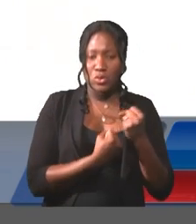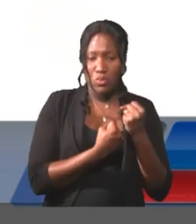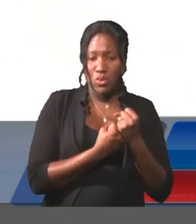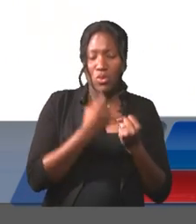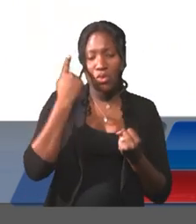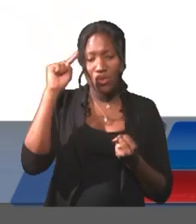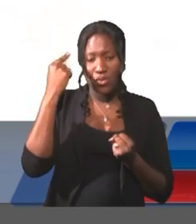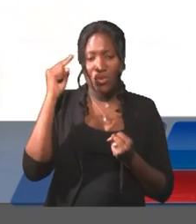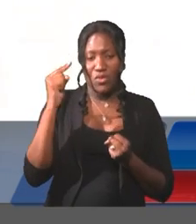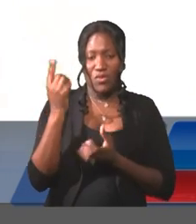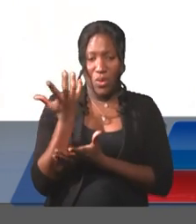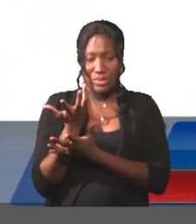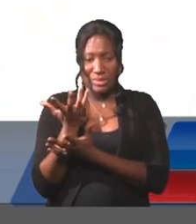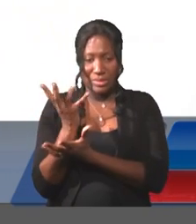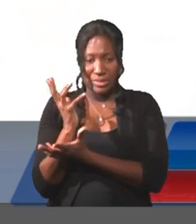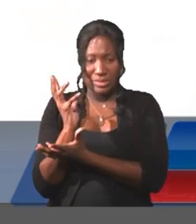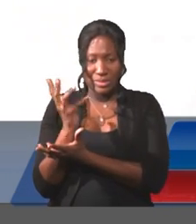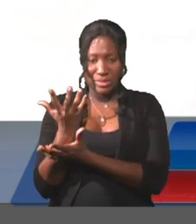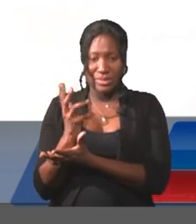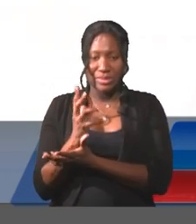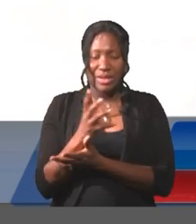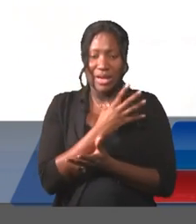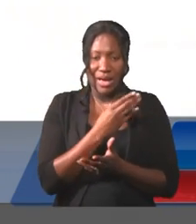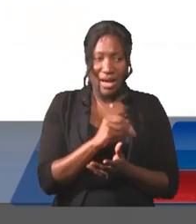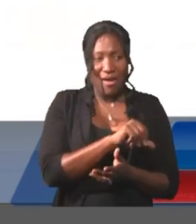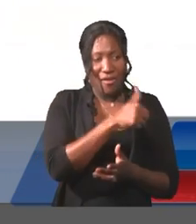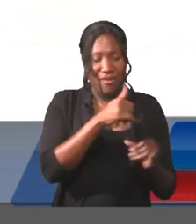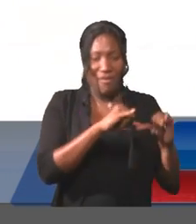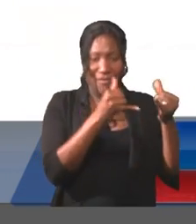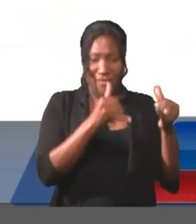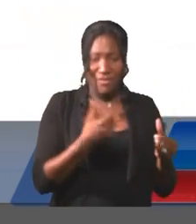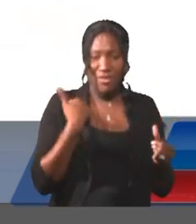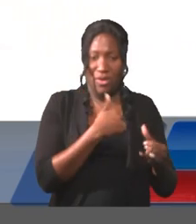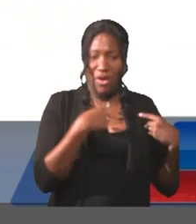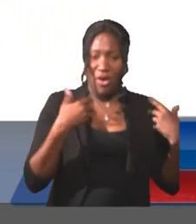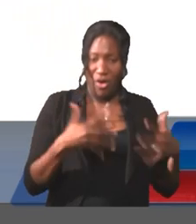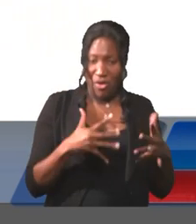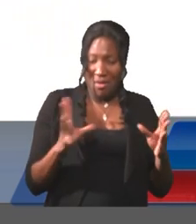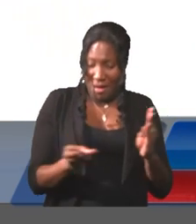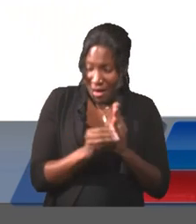the GO-16 system, to the Doppler radar system, and we